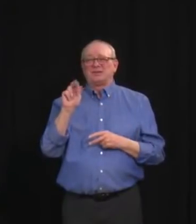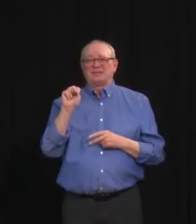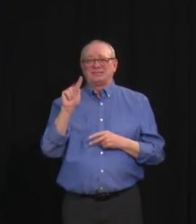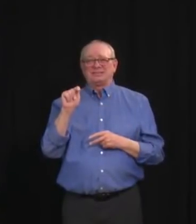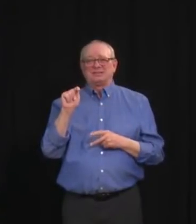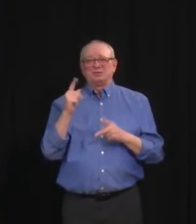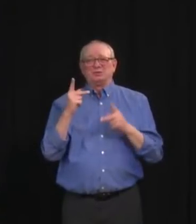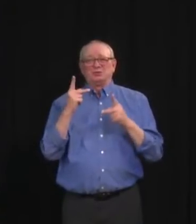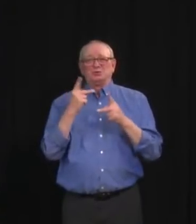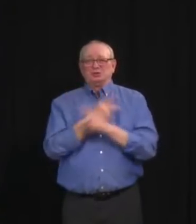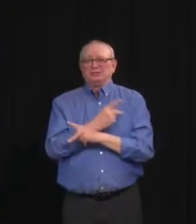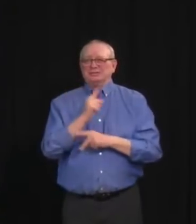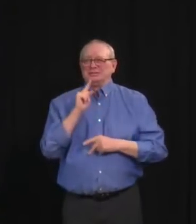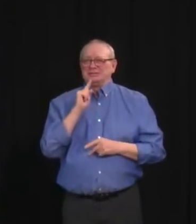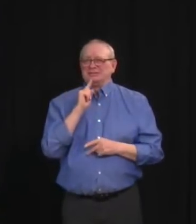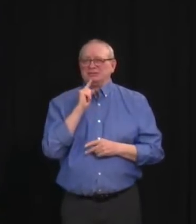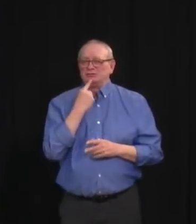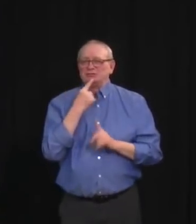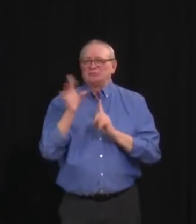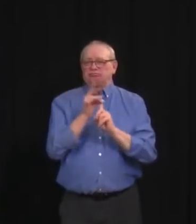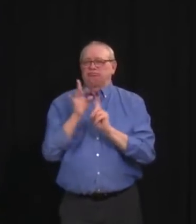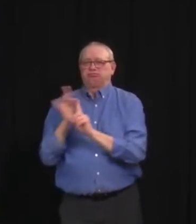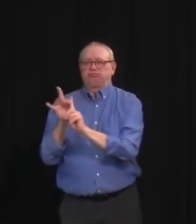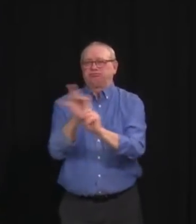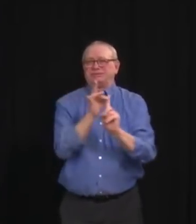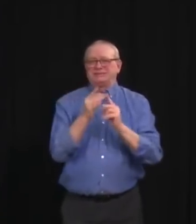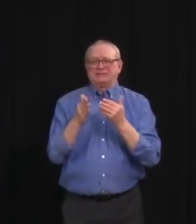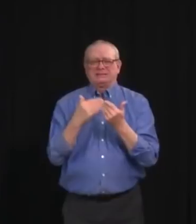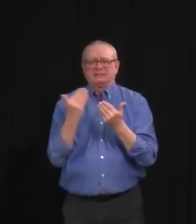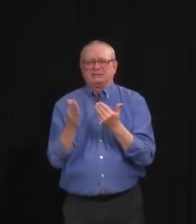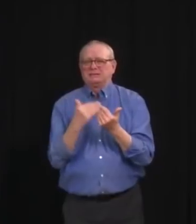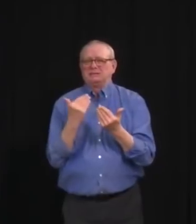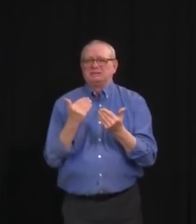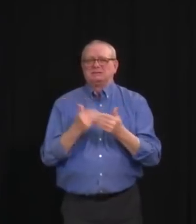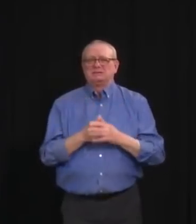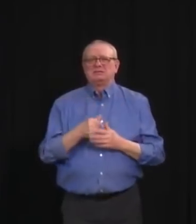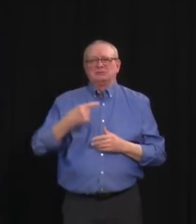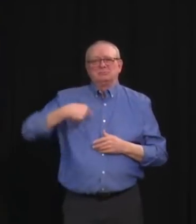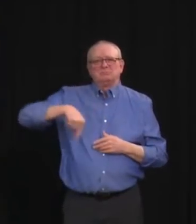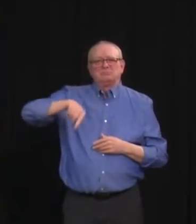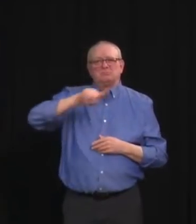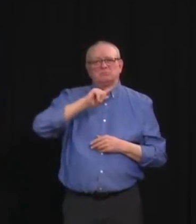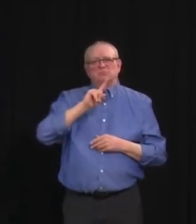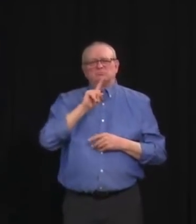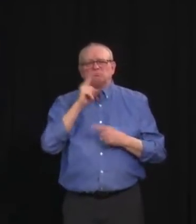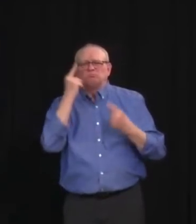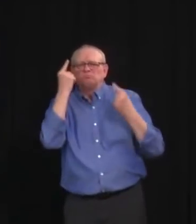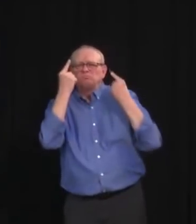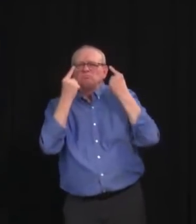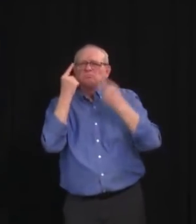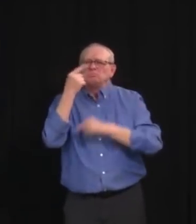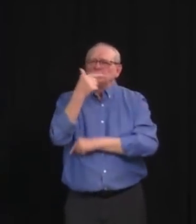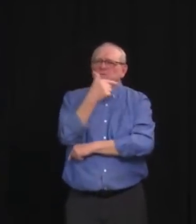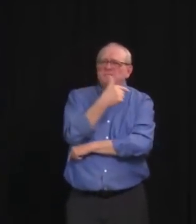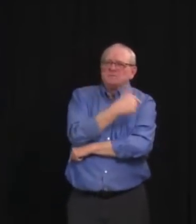how we would incorporate vaccine coverage rates into our planning going forward with respect to how